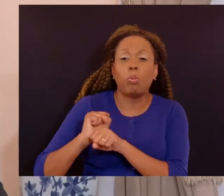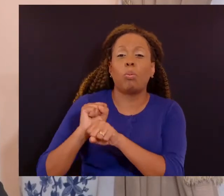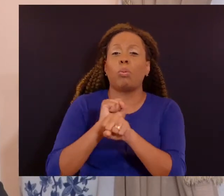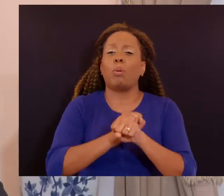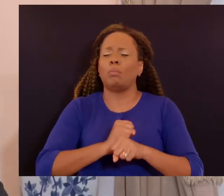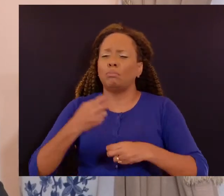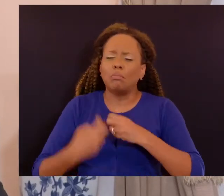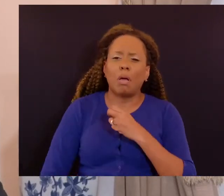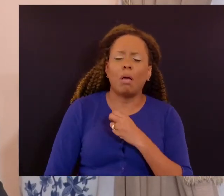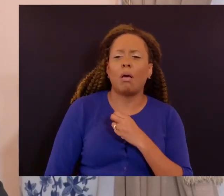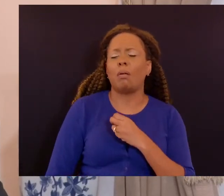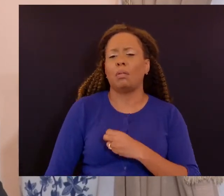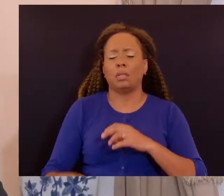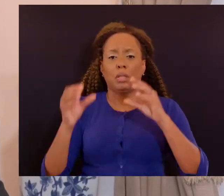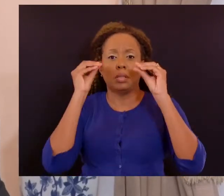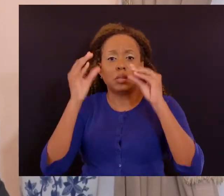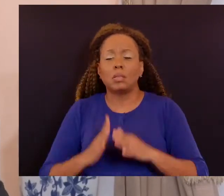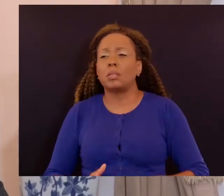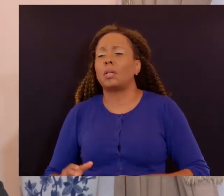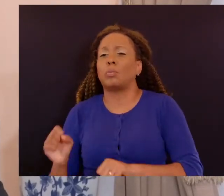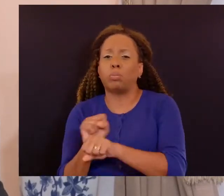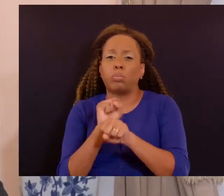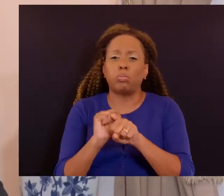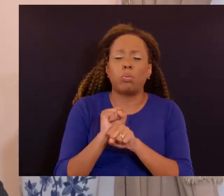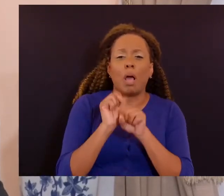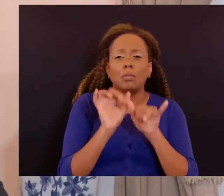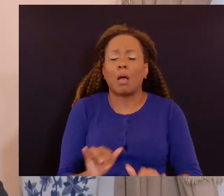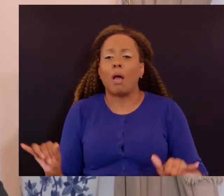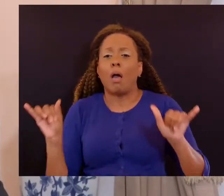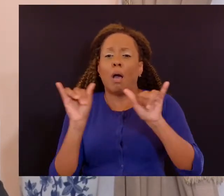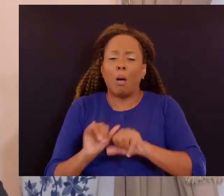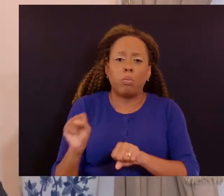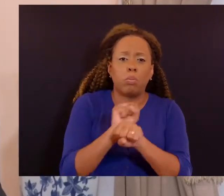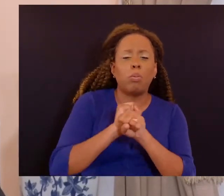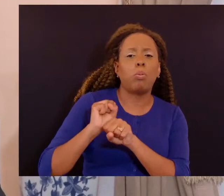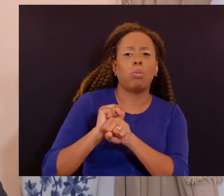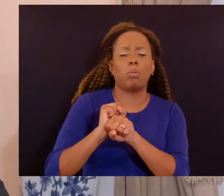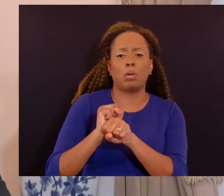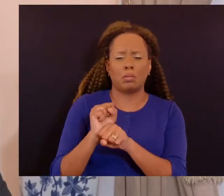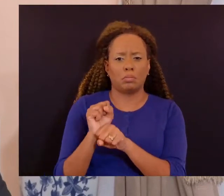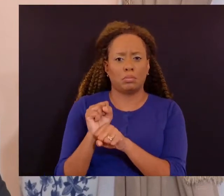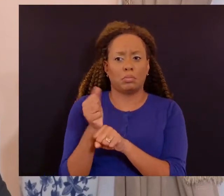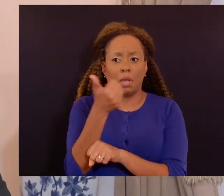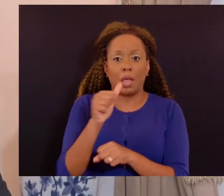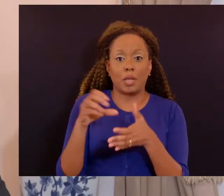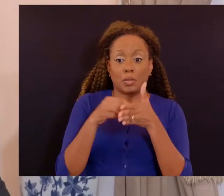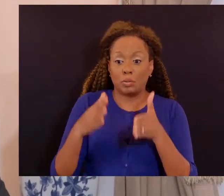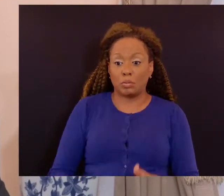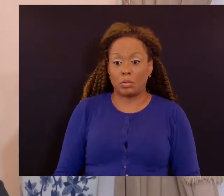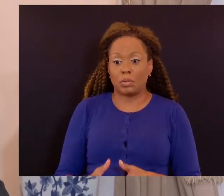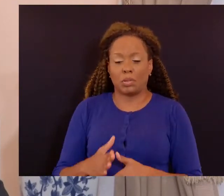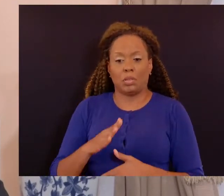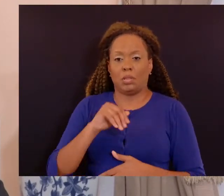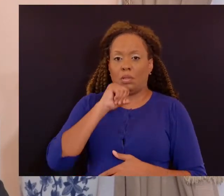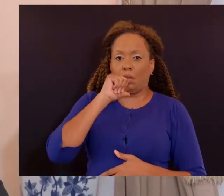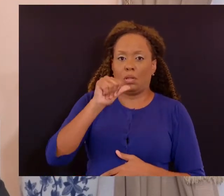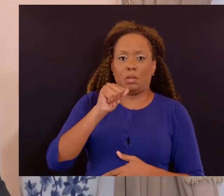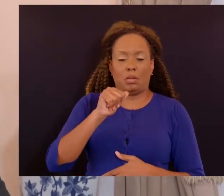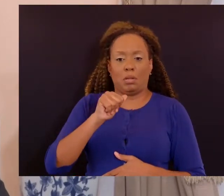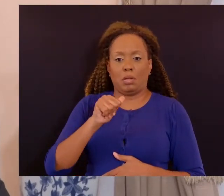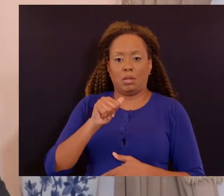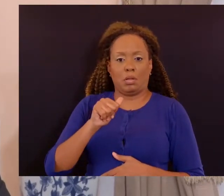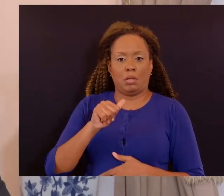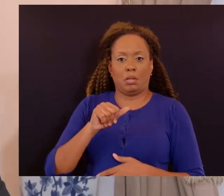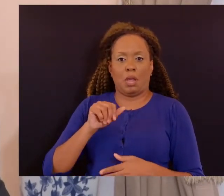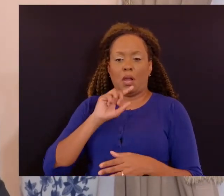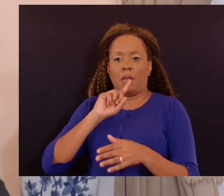also been sacrificing and working tirelessly to make sure that students who would have been underperforming were able to catch up in the